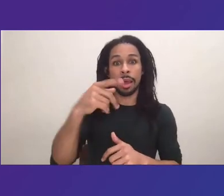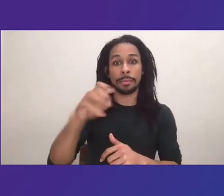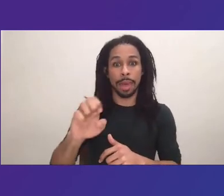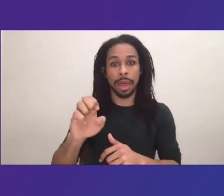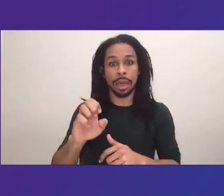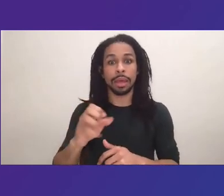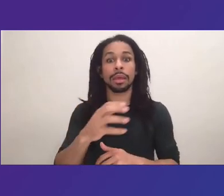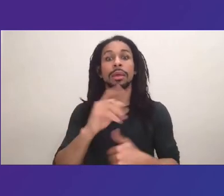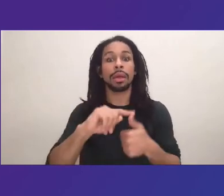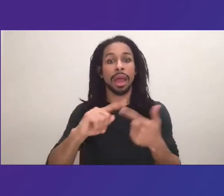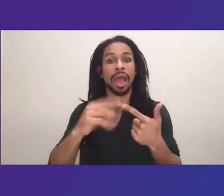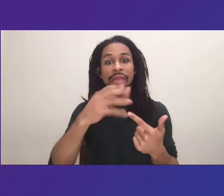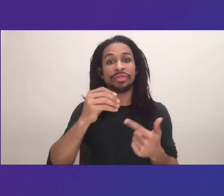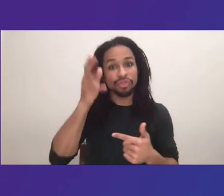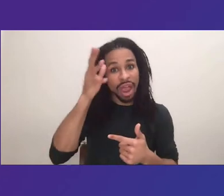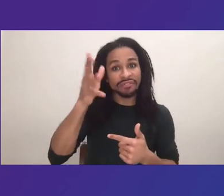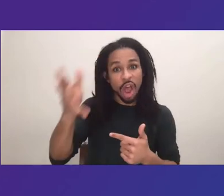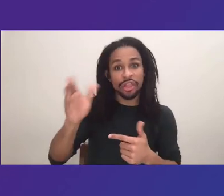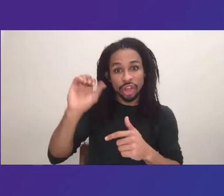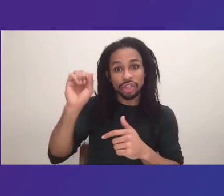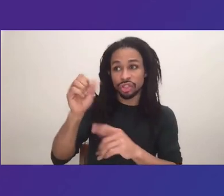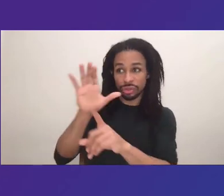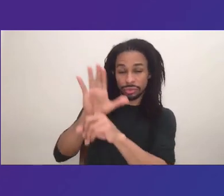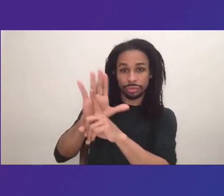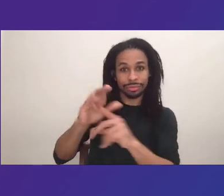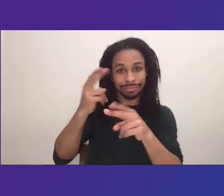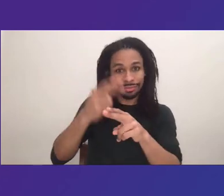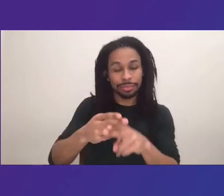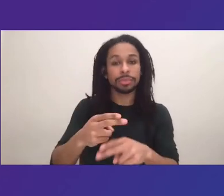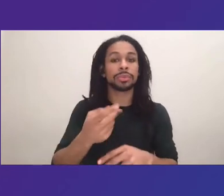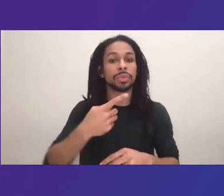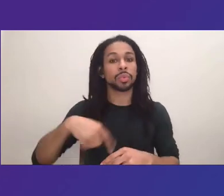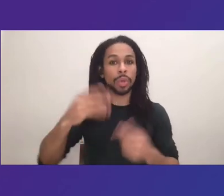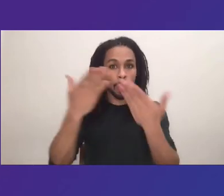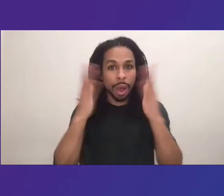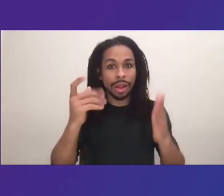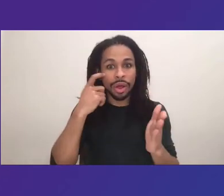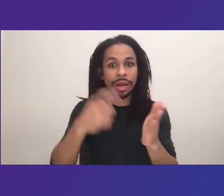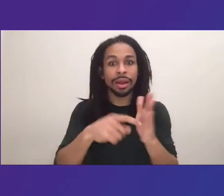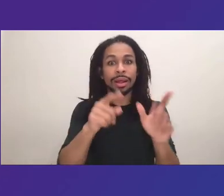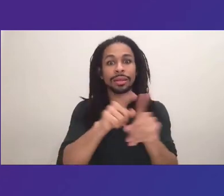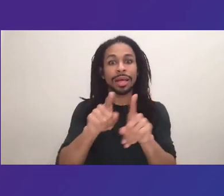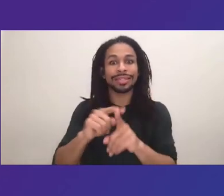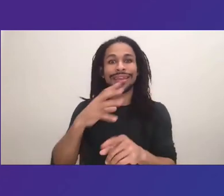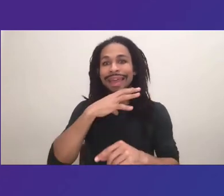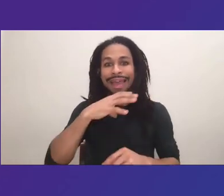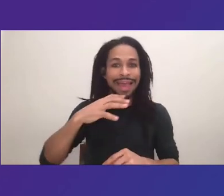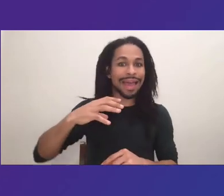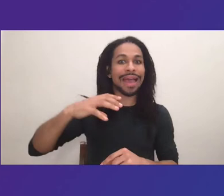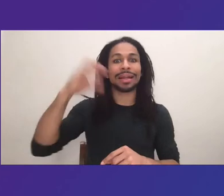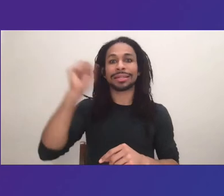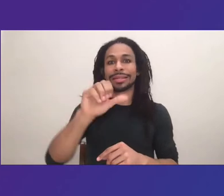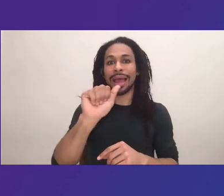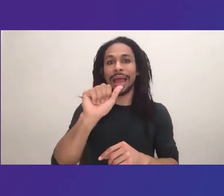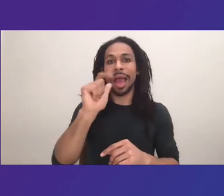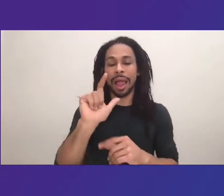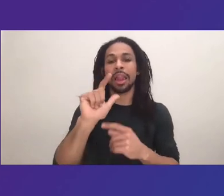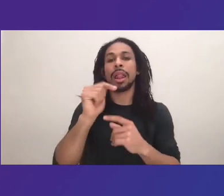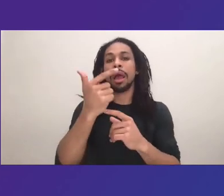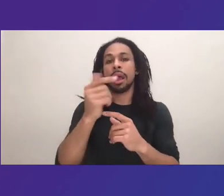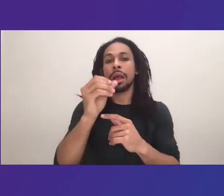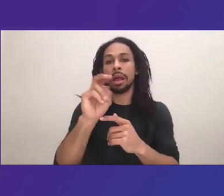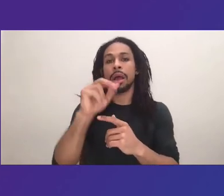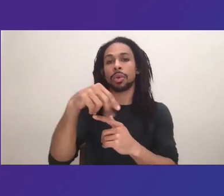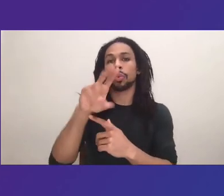the grandfathers, because we are widely recognized as the eldest Algonquin-speaking peoples in the